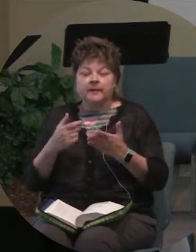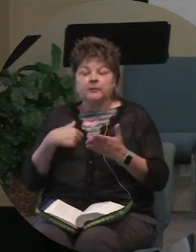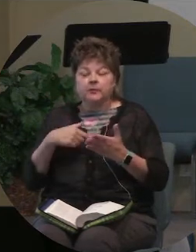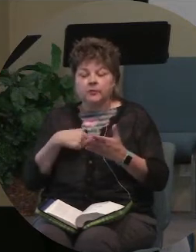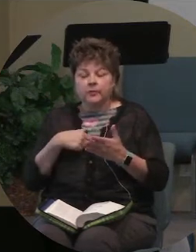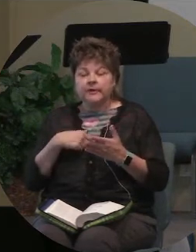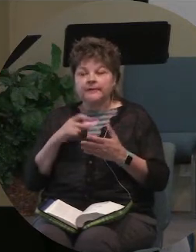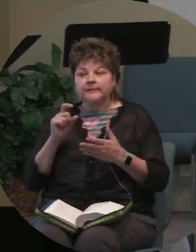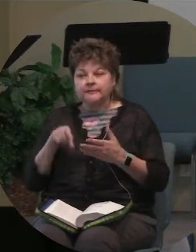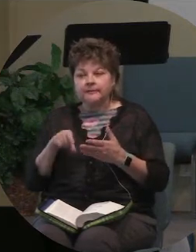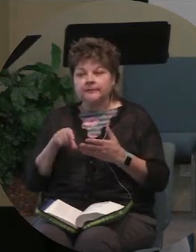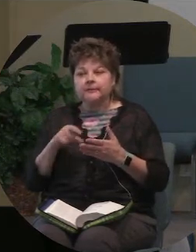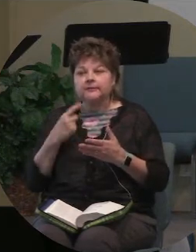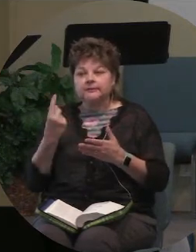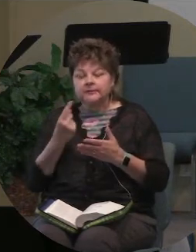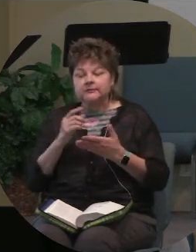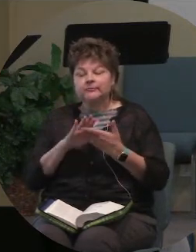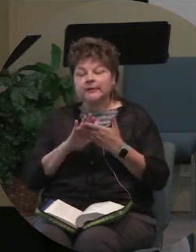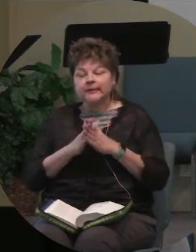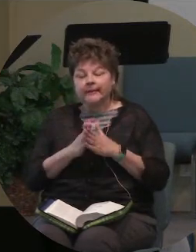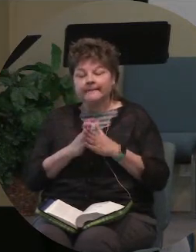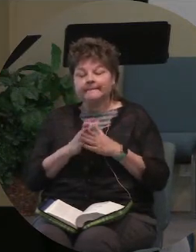just be kind.